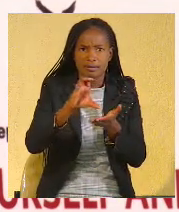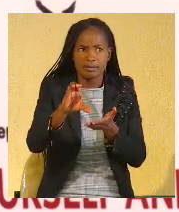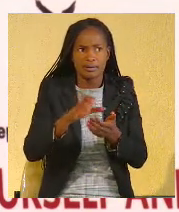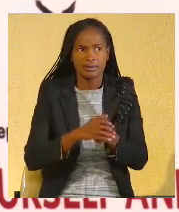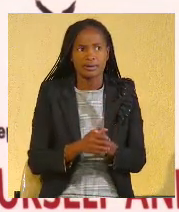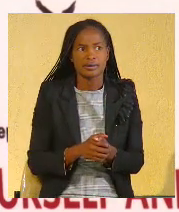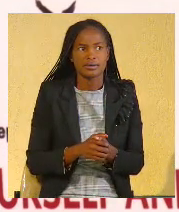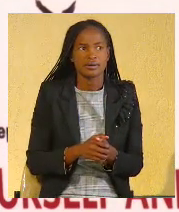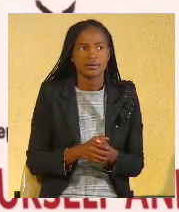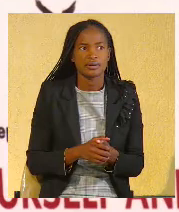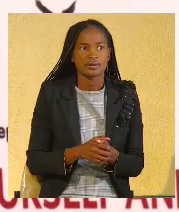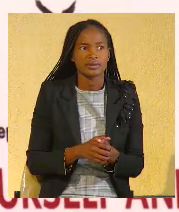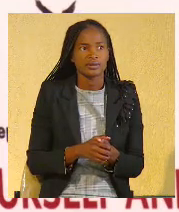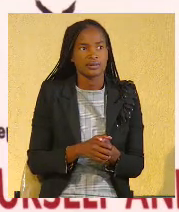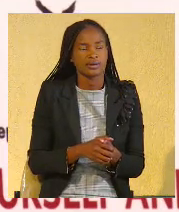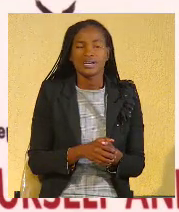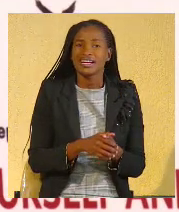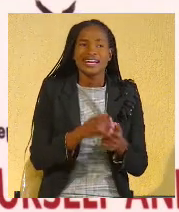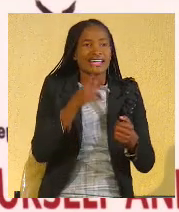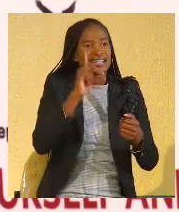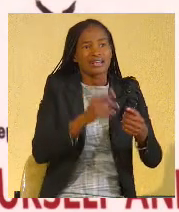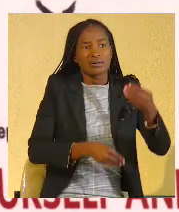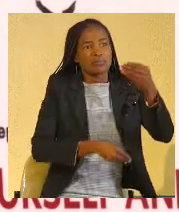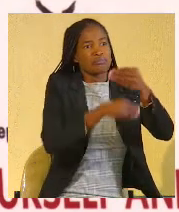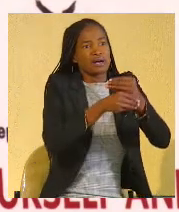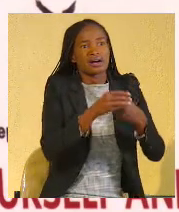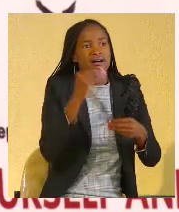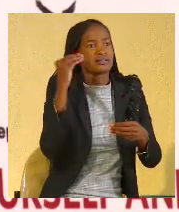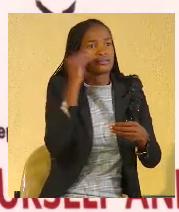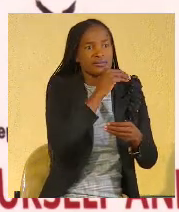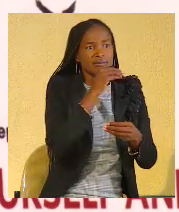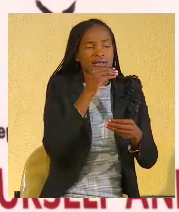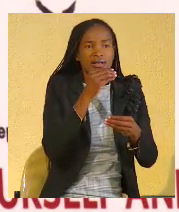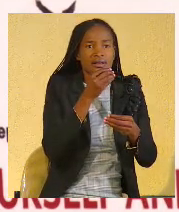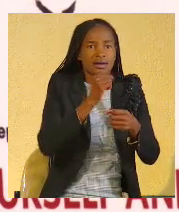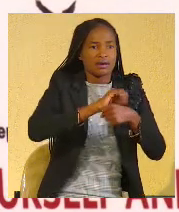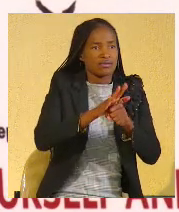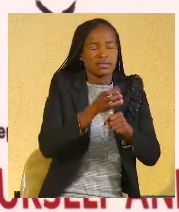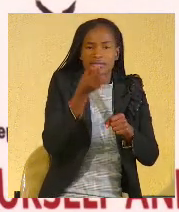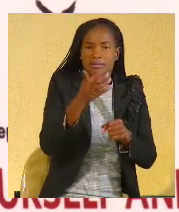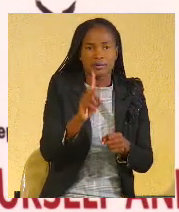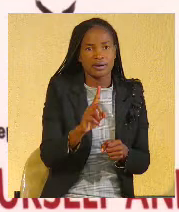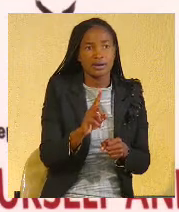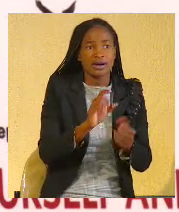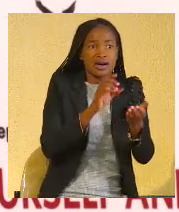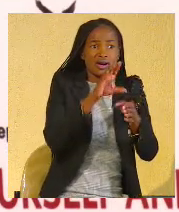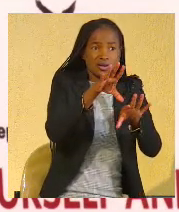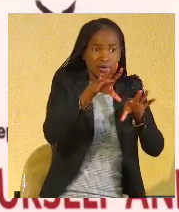the COVID-19 food assistance, since they have already benefited from